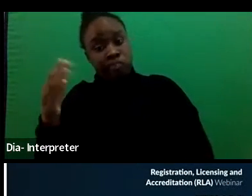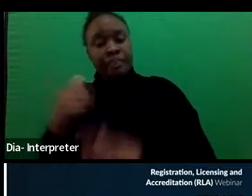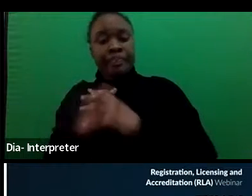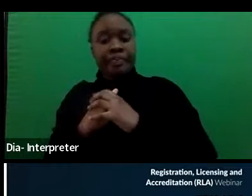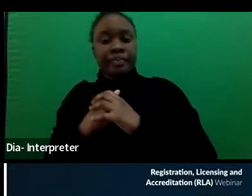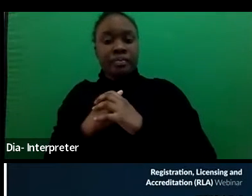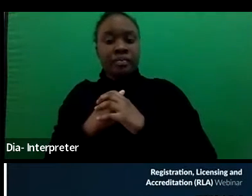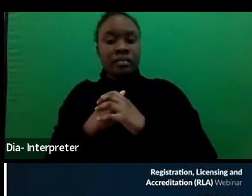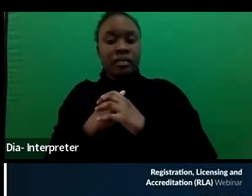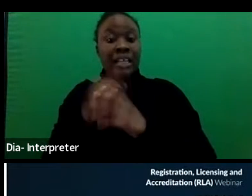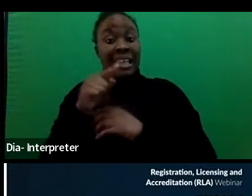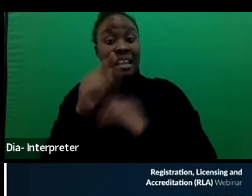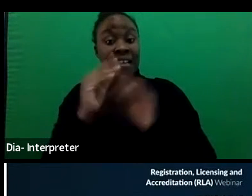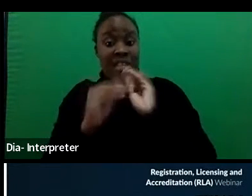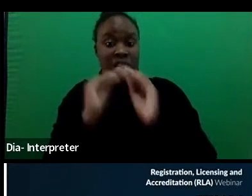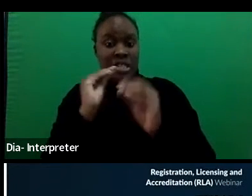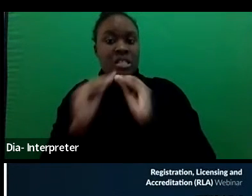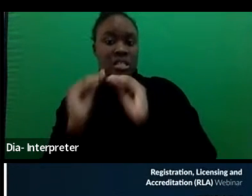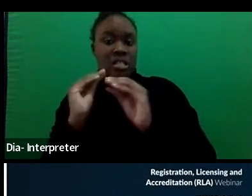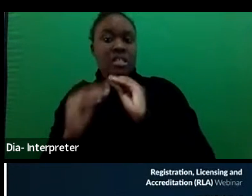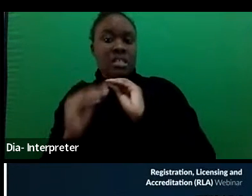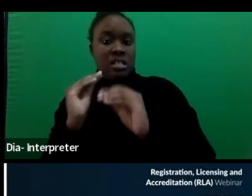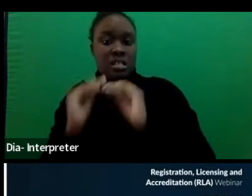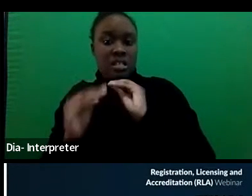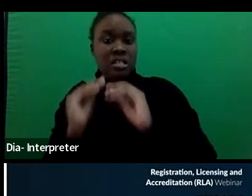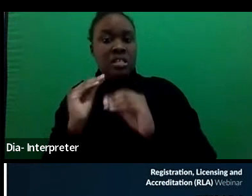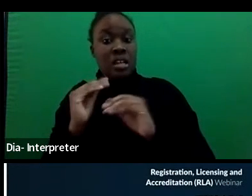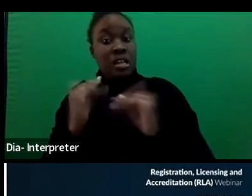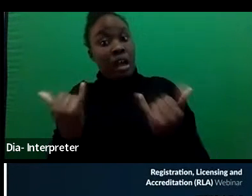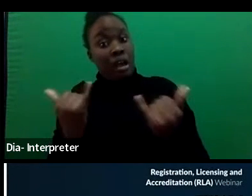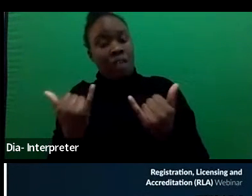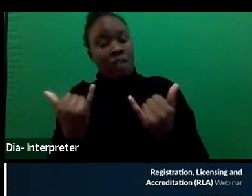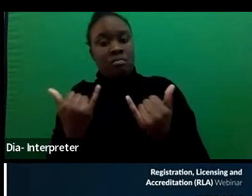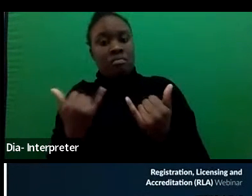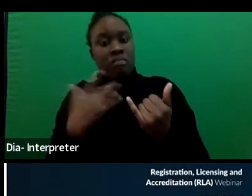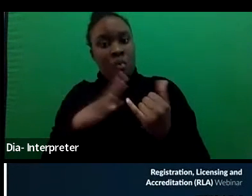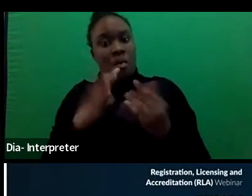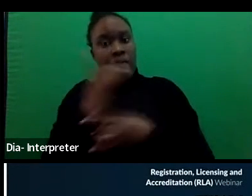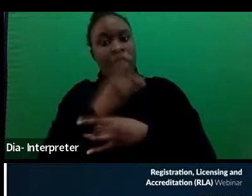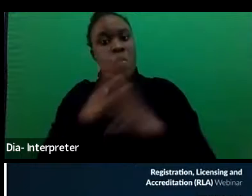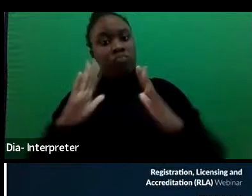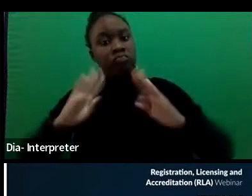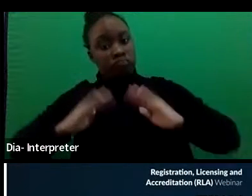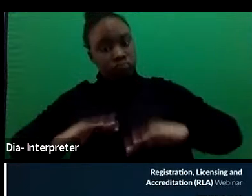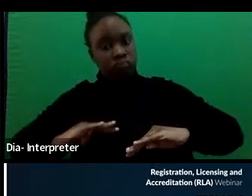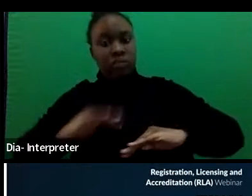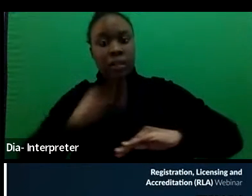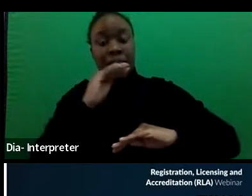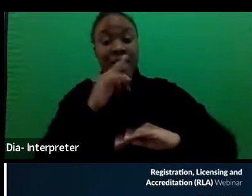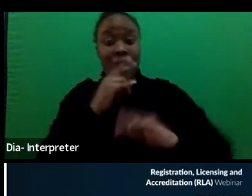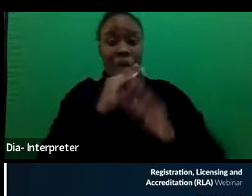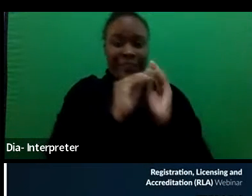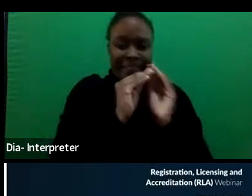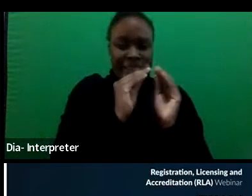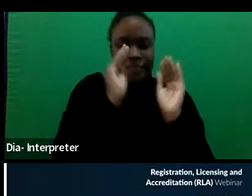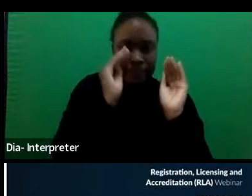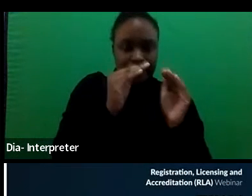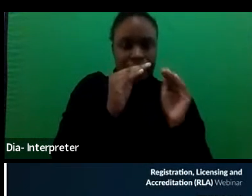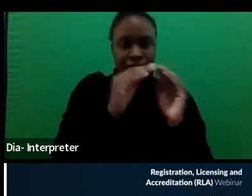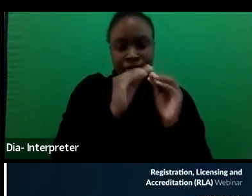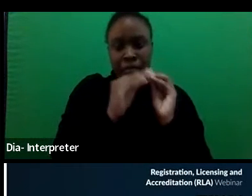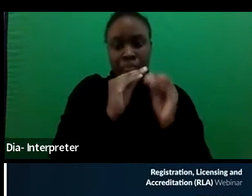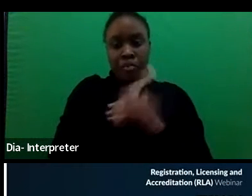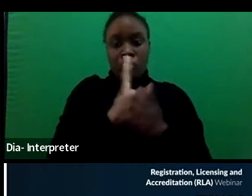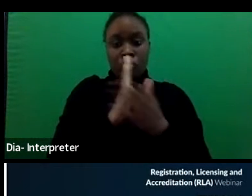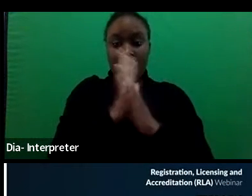being attended to as I speak right now, that we are engaging on them to make sure that everything will